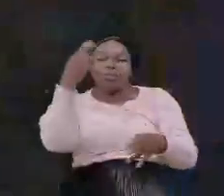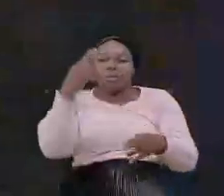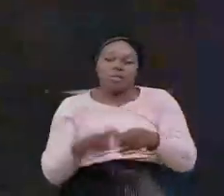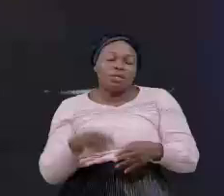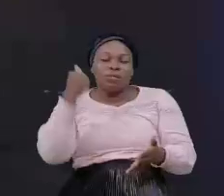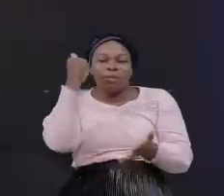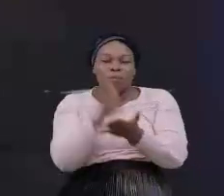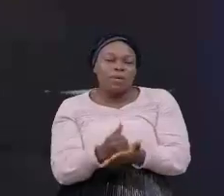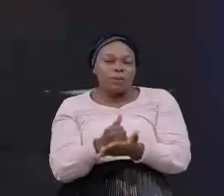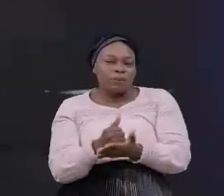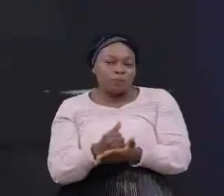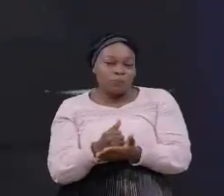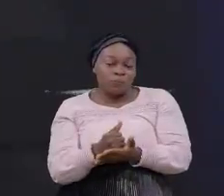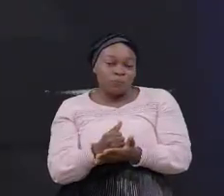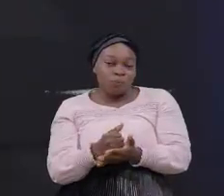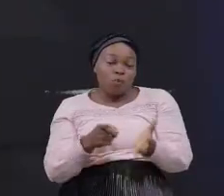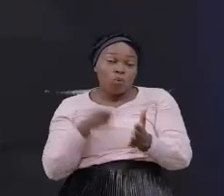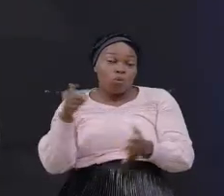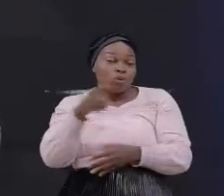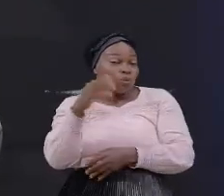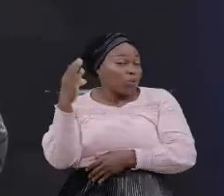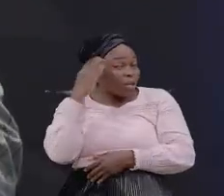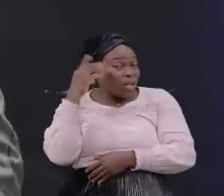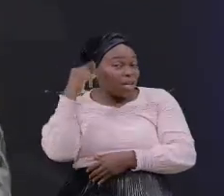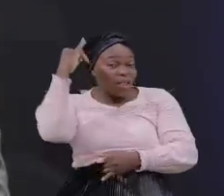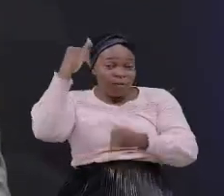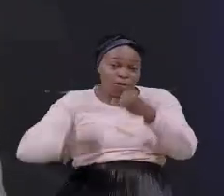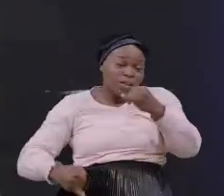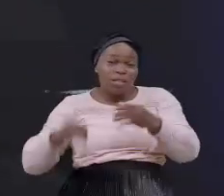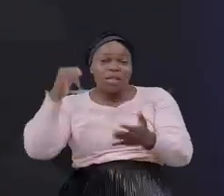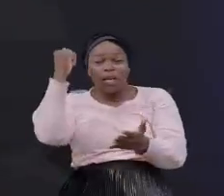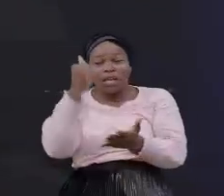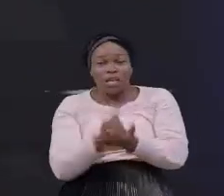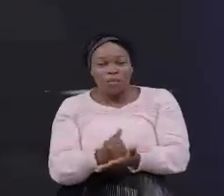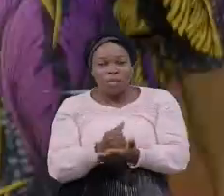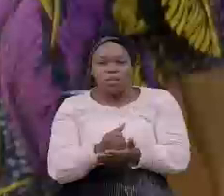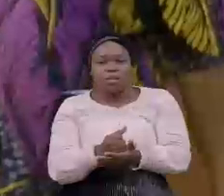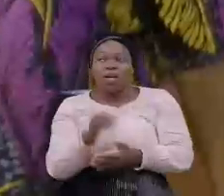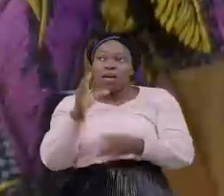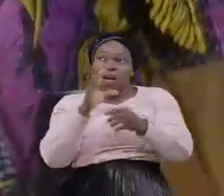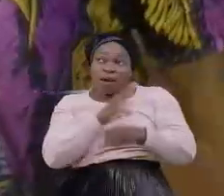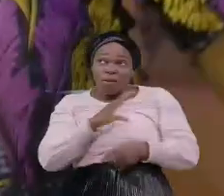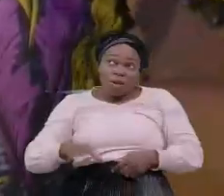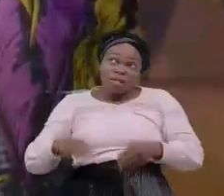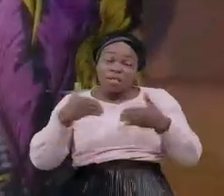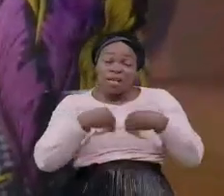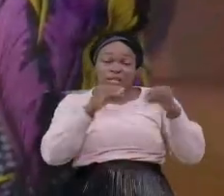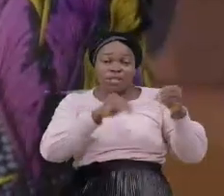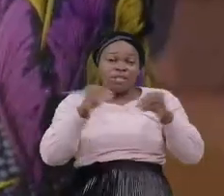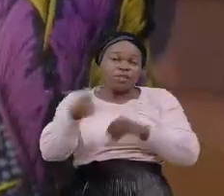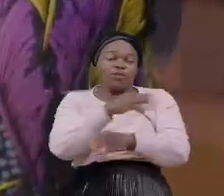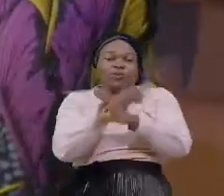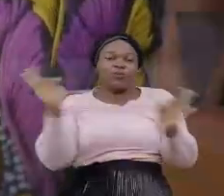Once you hear the final amen, Christ has set you free. Raise up